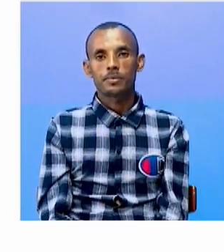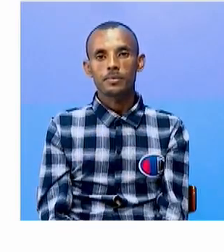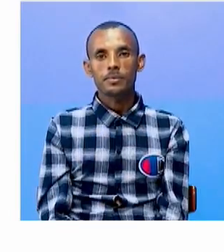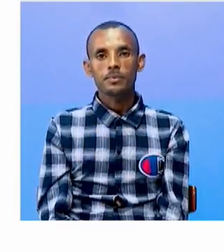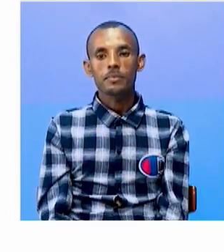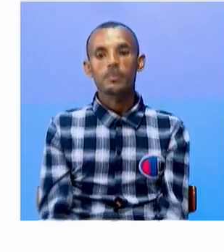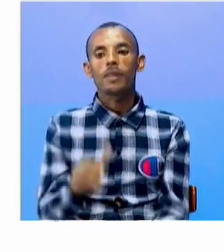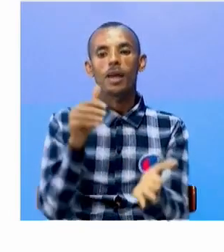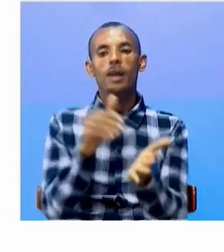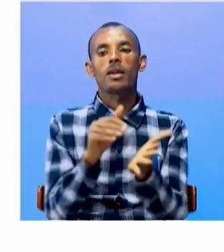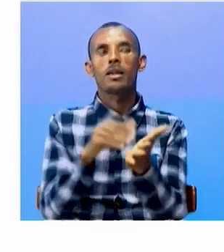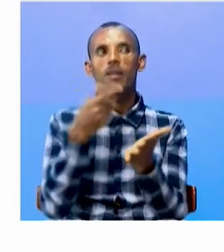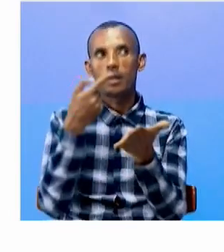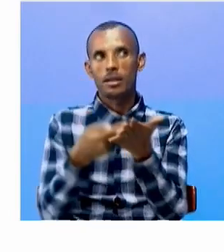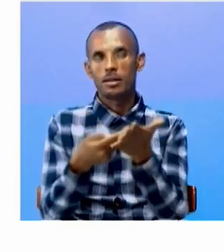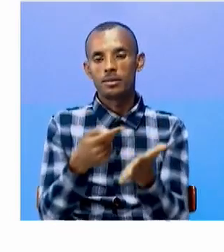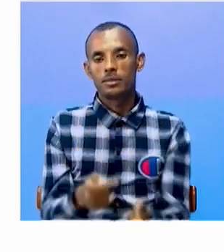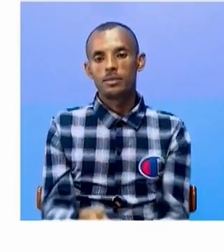Again here,